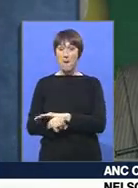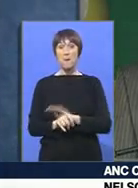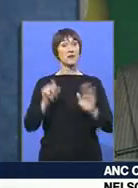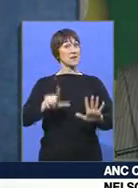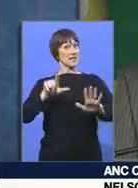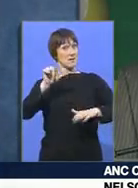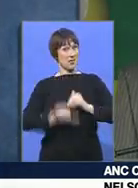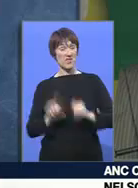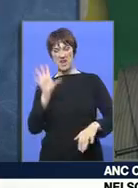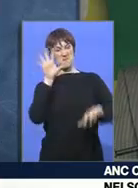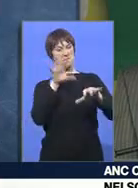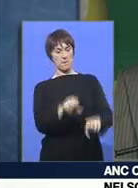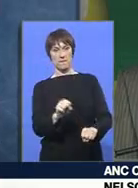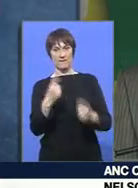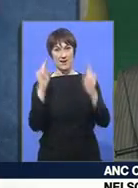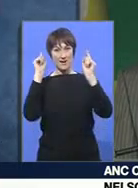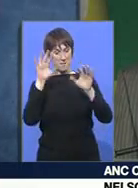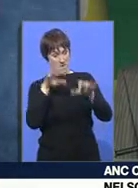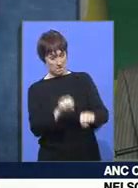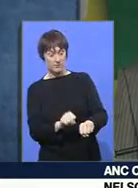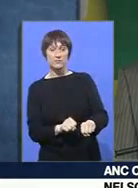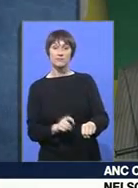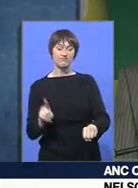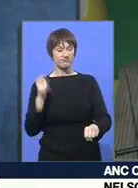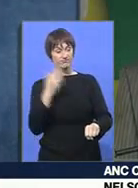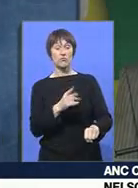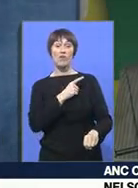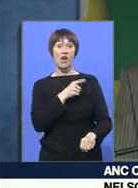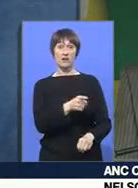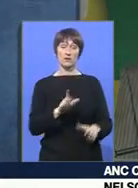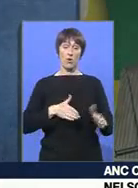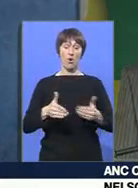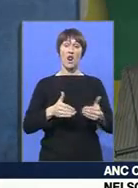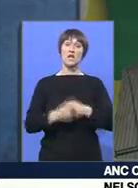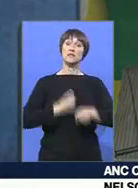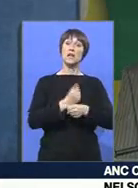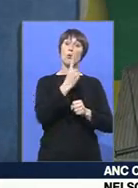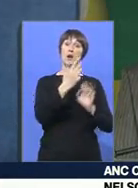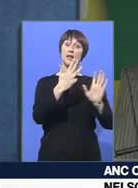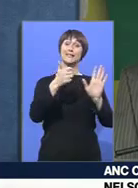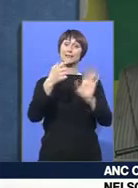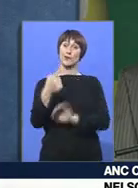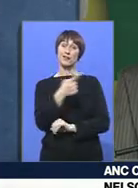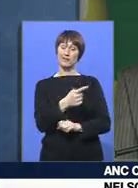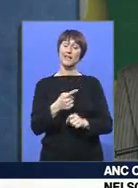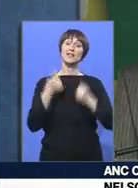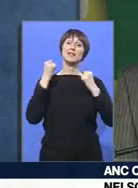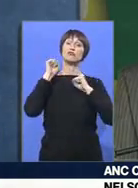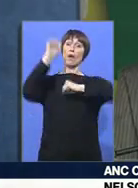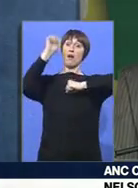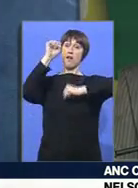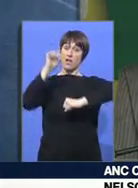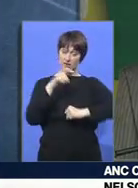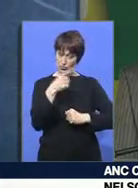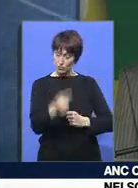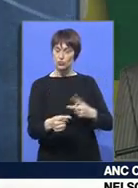He was charged with organizing the general strike in 1961 and leaving the country